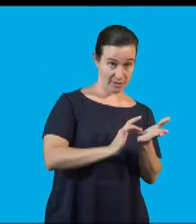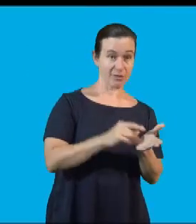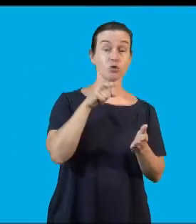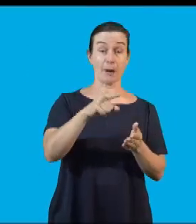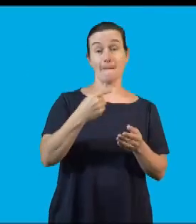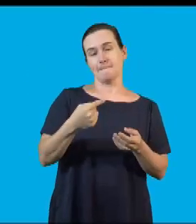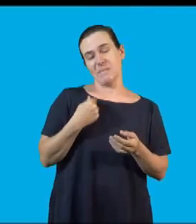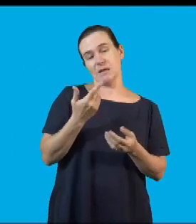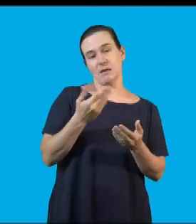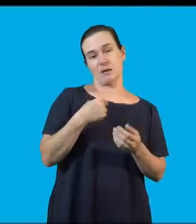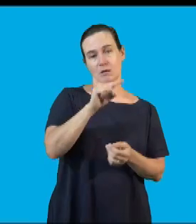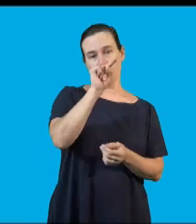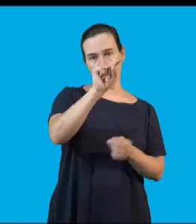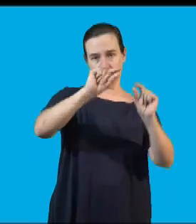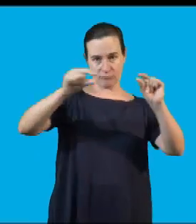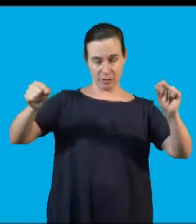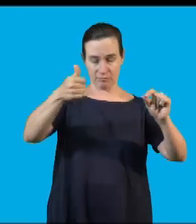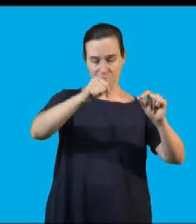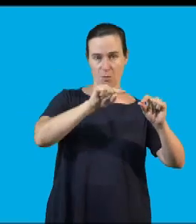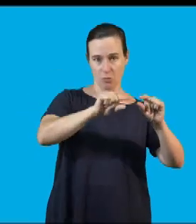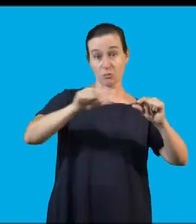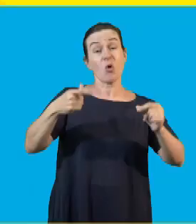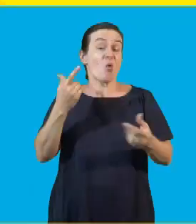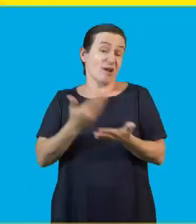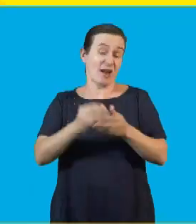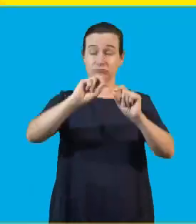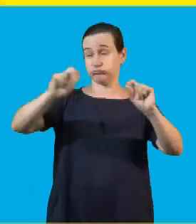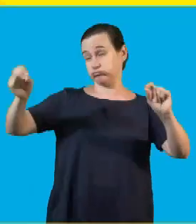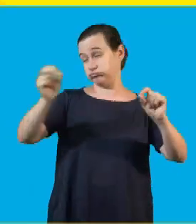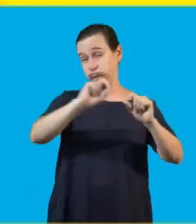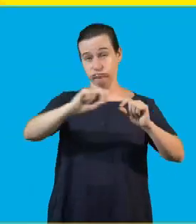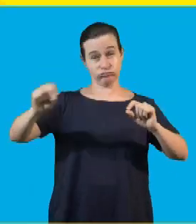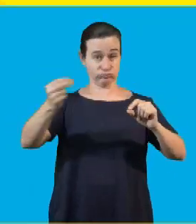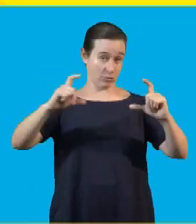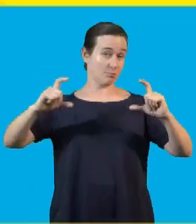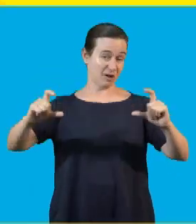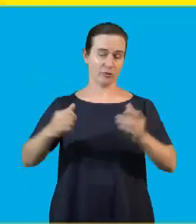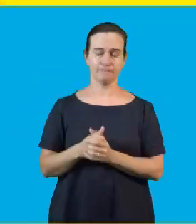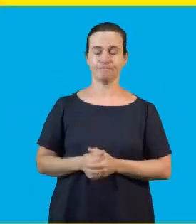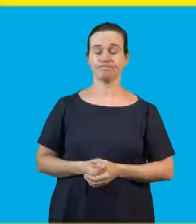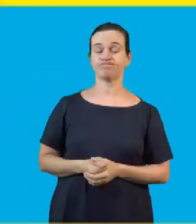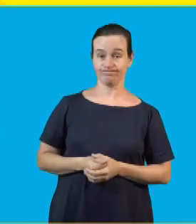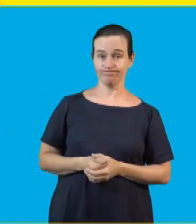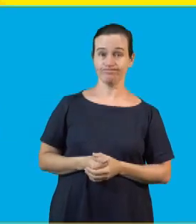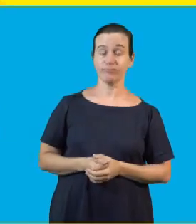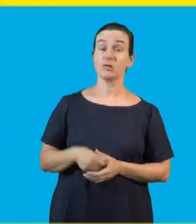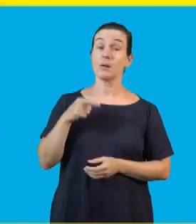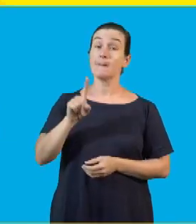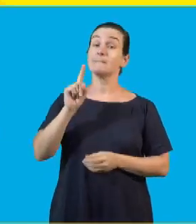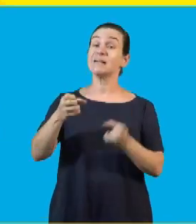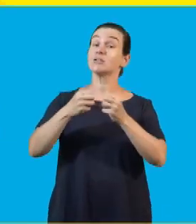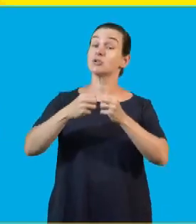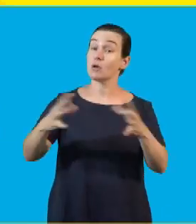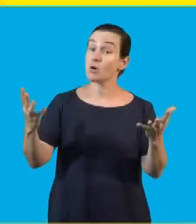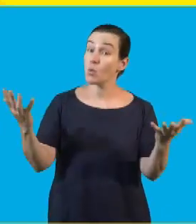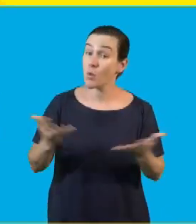This example is in bullet form, but as I stated, it could be in the paragraph form. From the main highway, the question stated